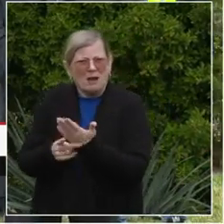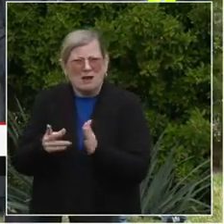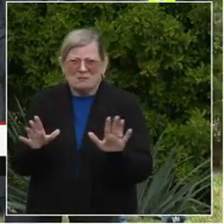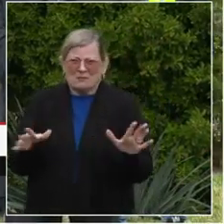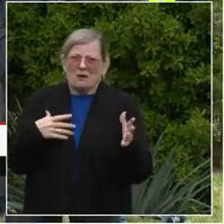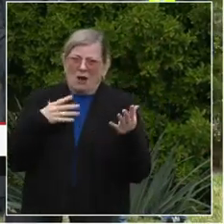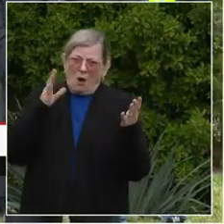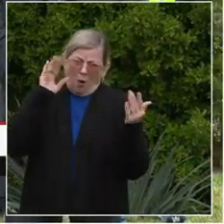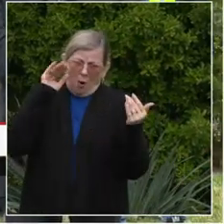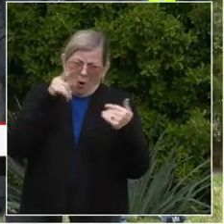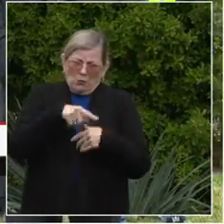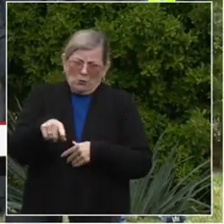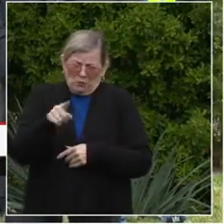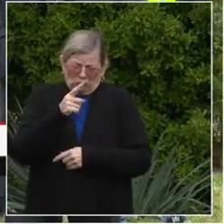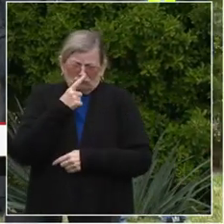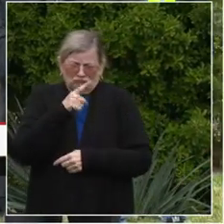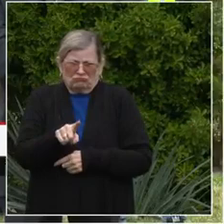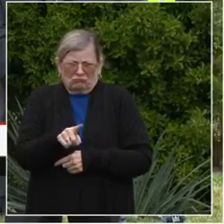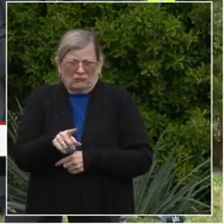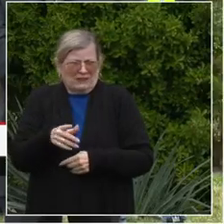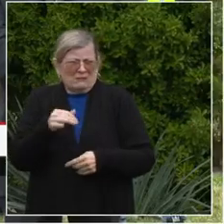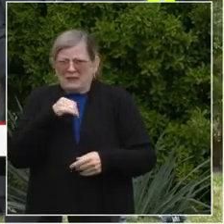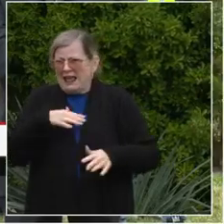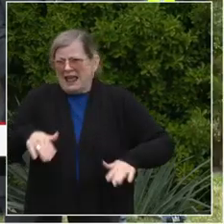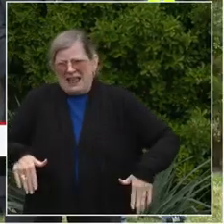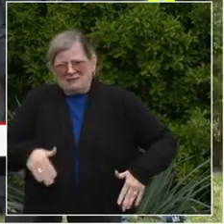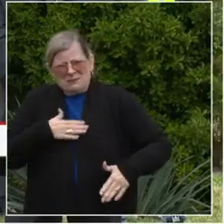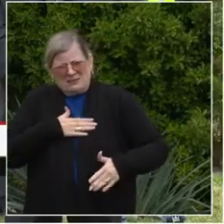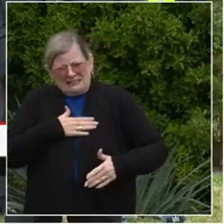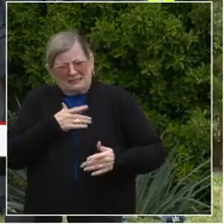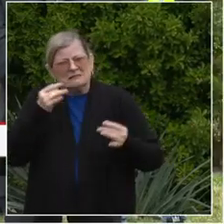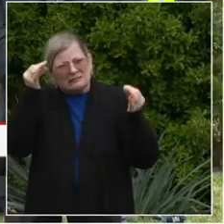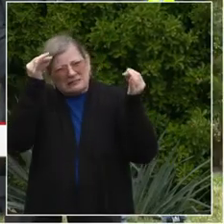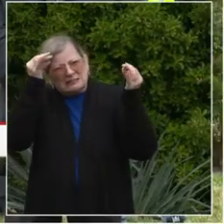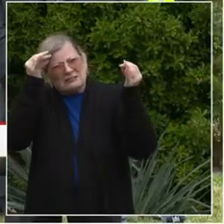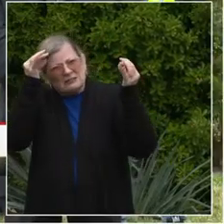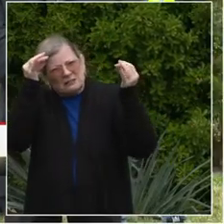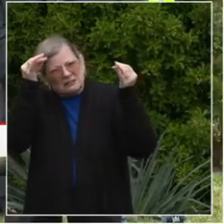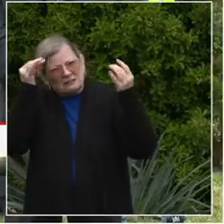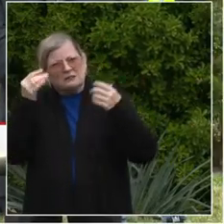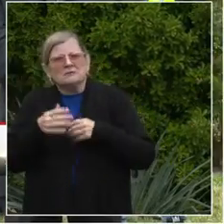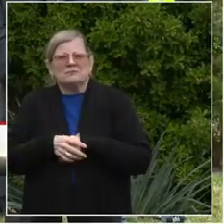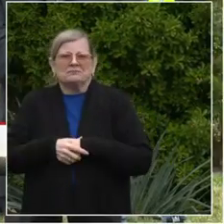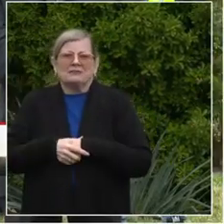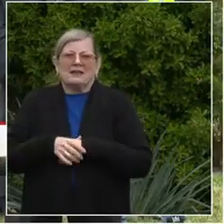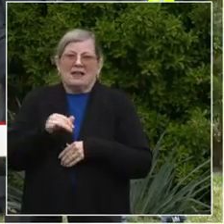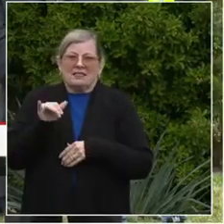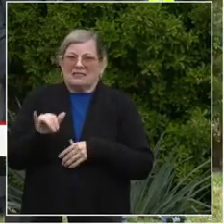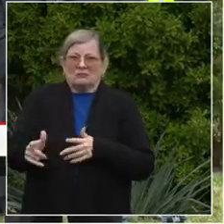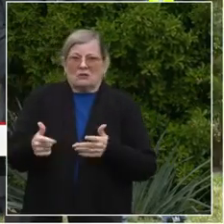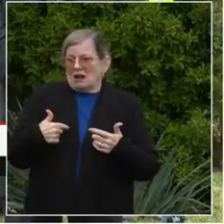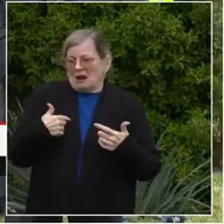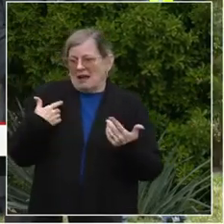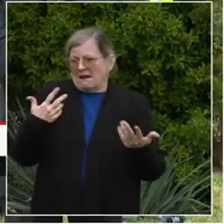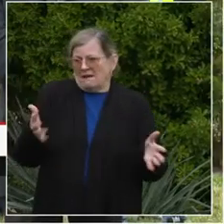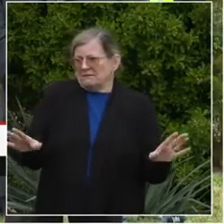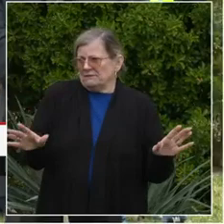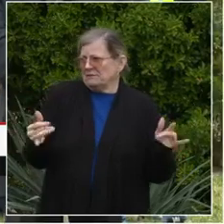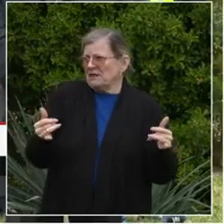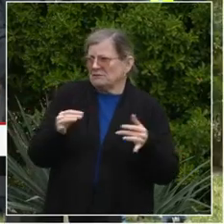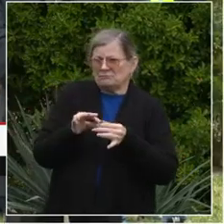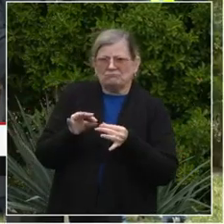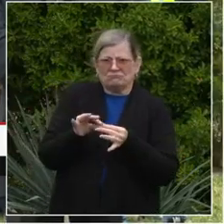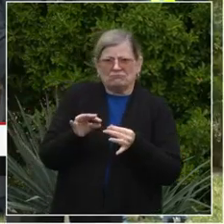if you have not, and I hope that you will consider doing it if you have not as well. So that is all that I have. I'm going to invite